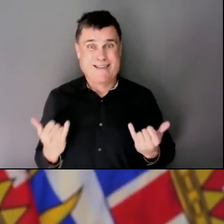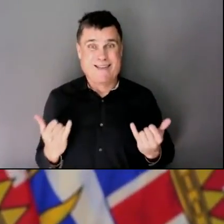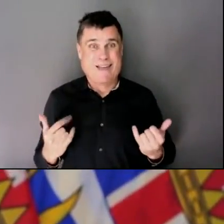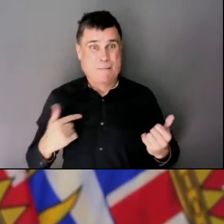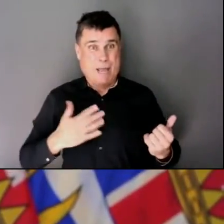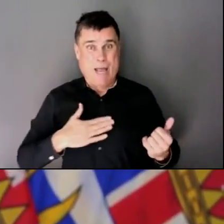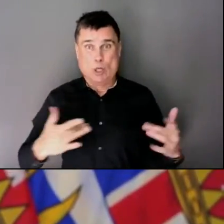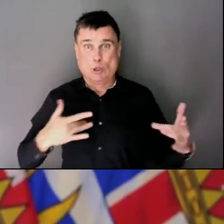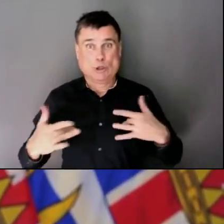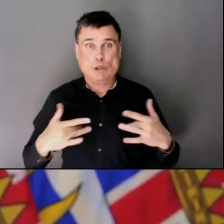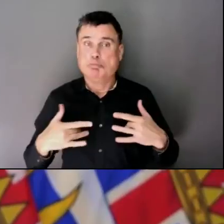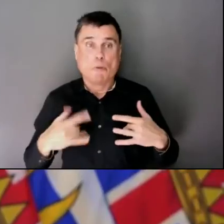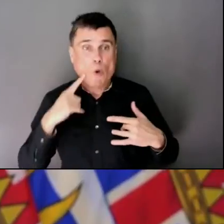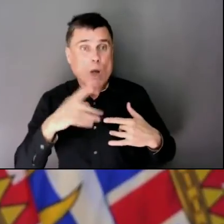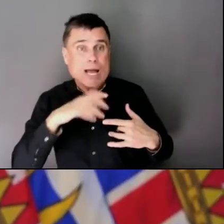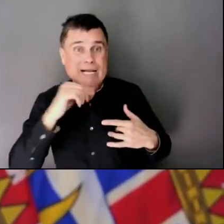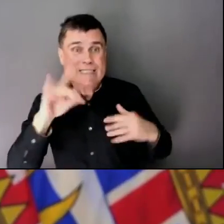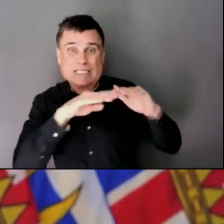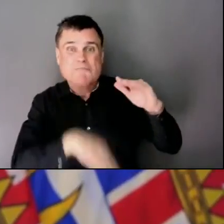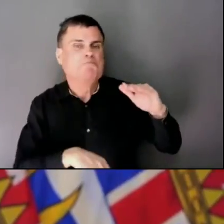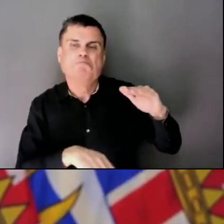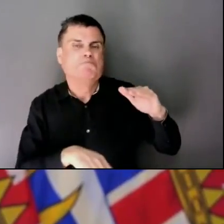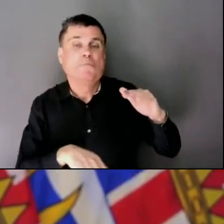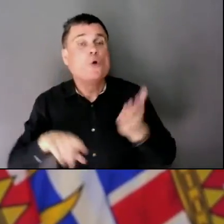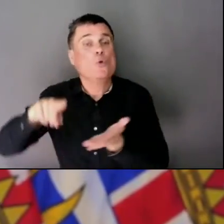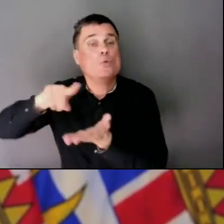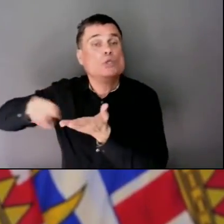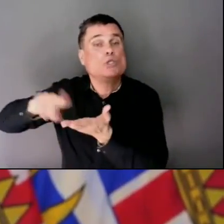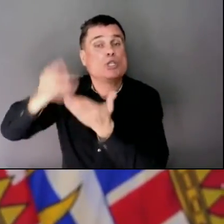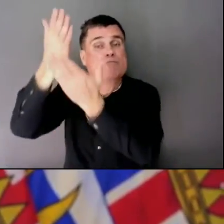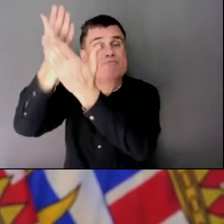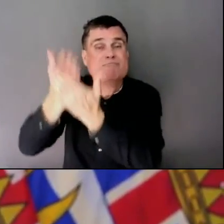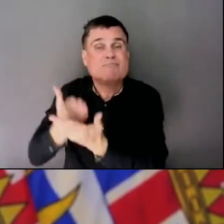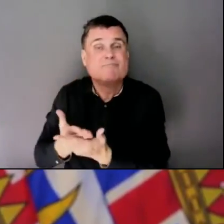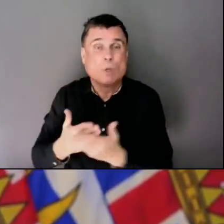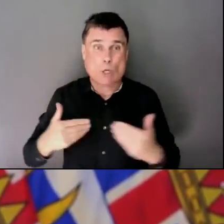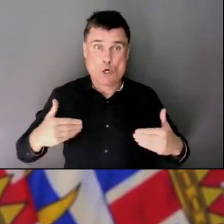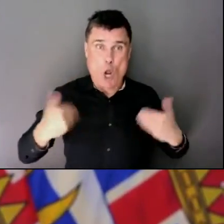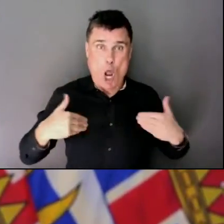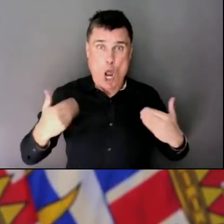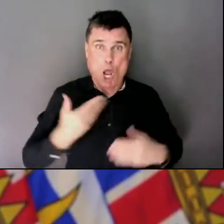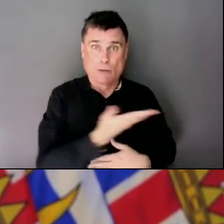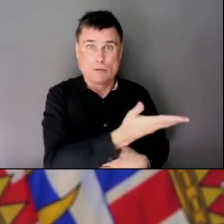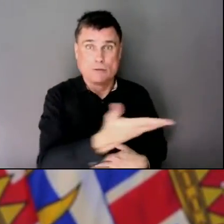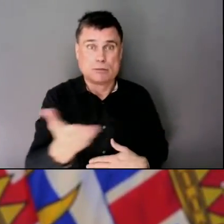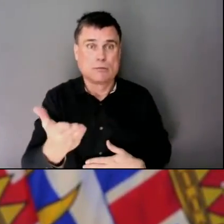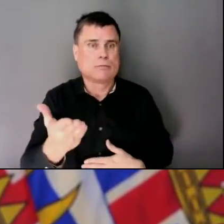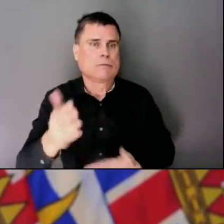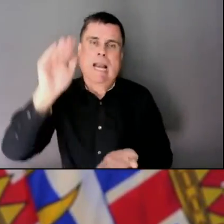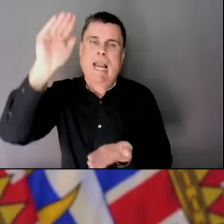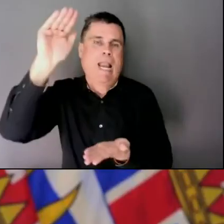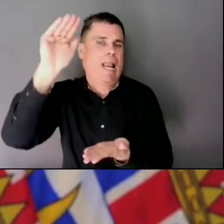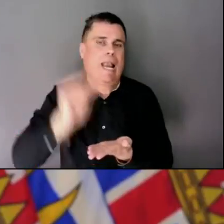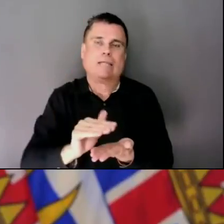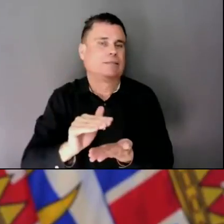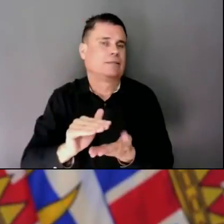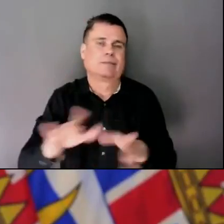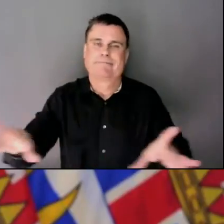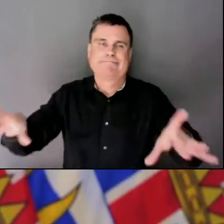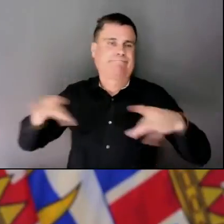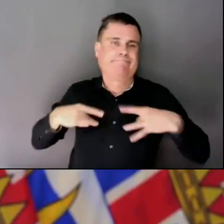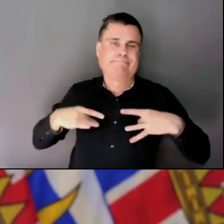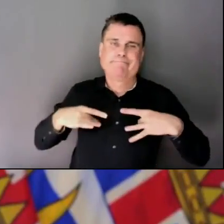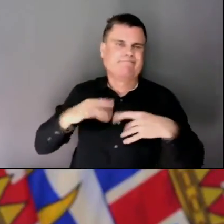still supports that young people are much less likely to get infected and less likely to have severe illness. So that's the good